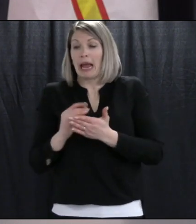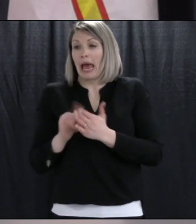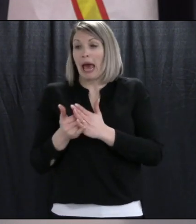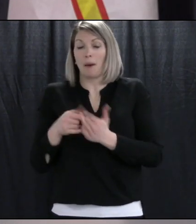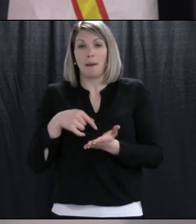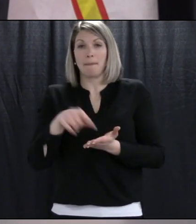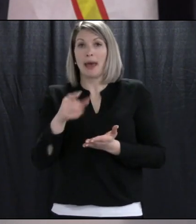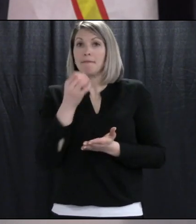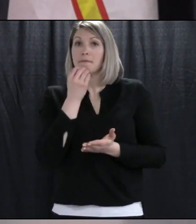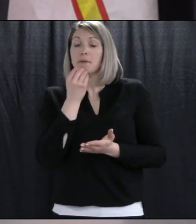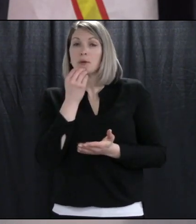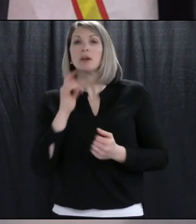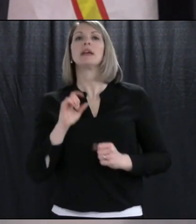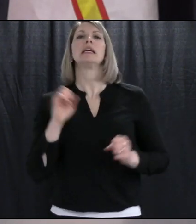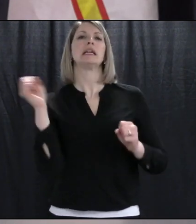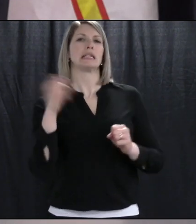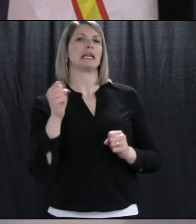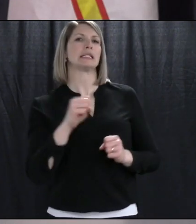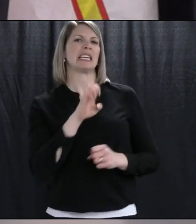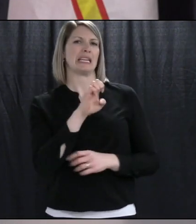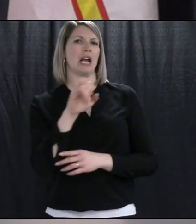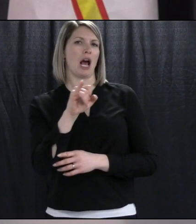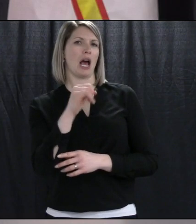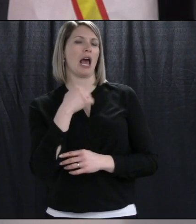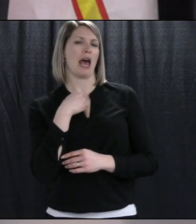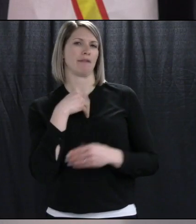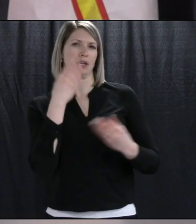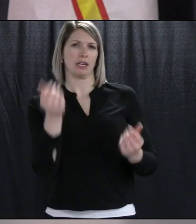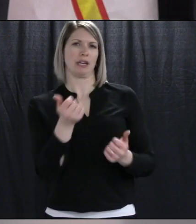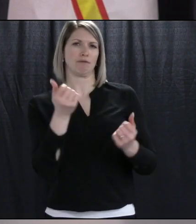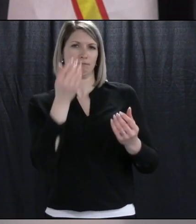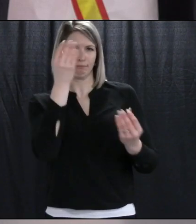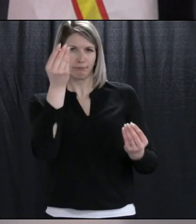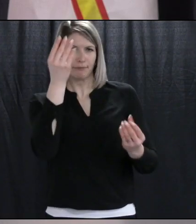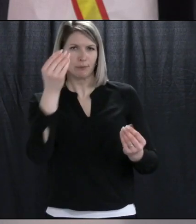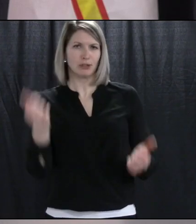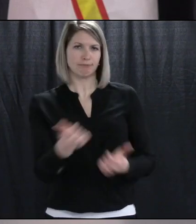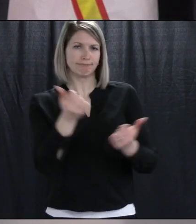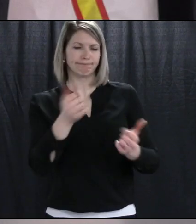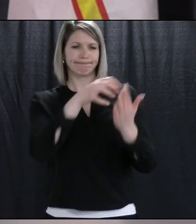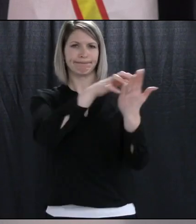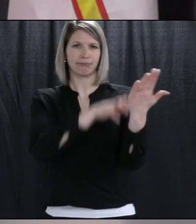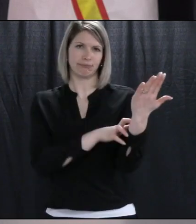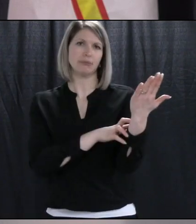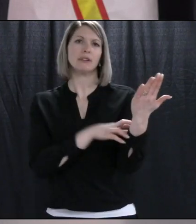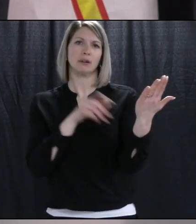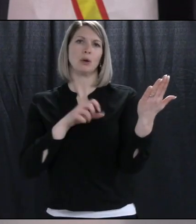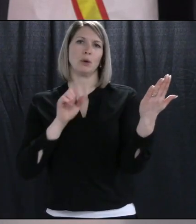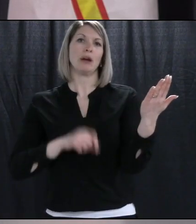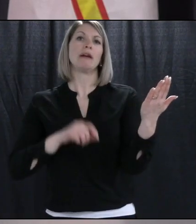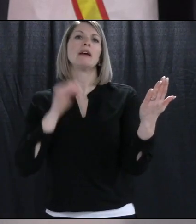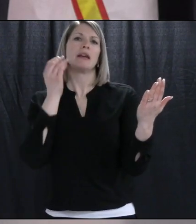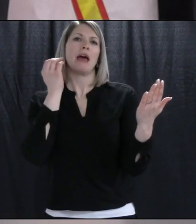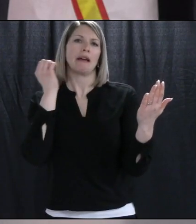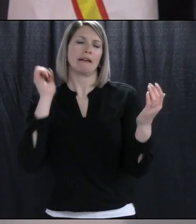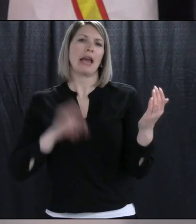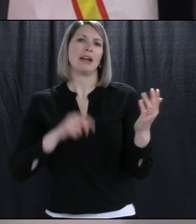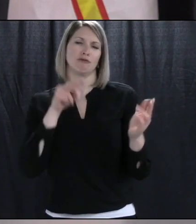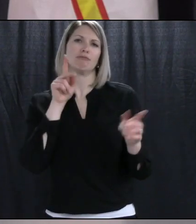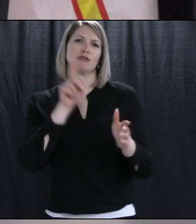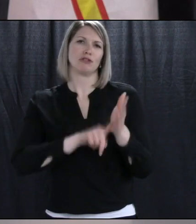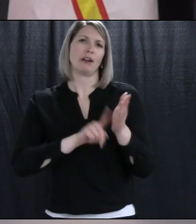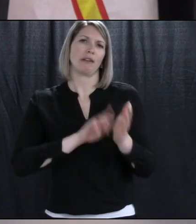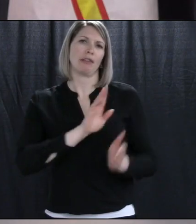around EI and the changes and how you would support individuals that are in a position that they are now out of work because of